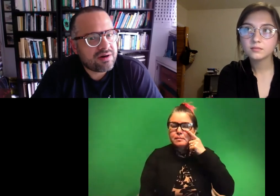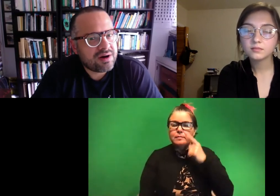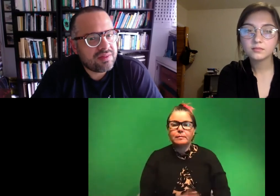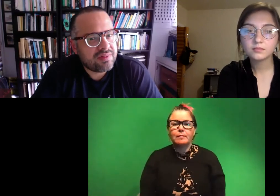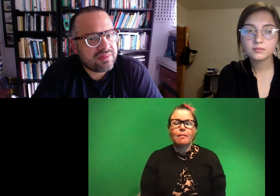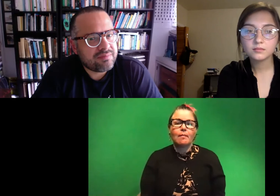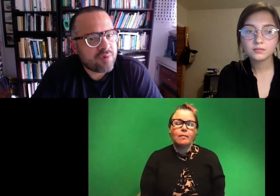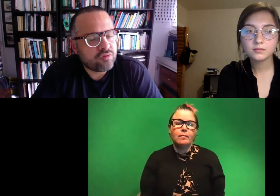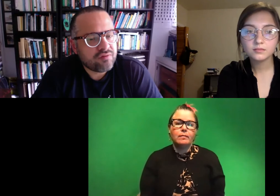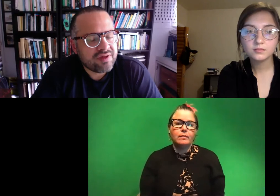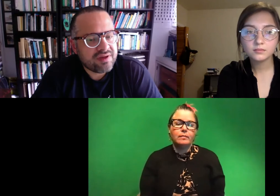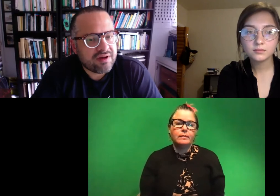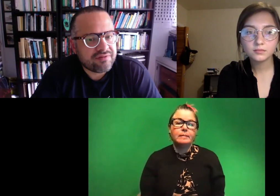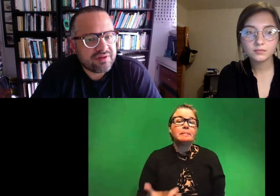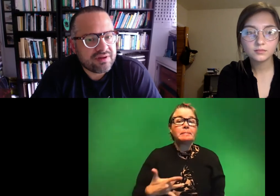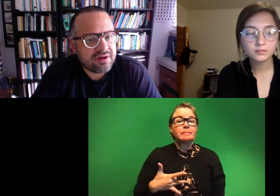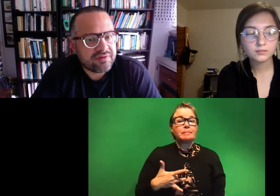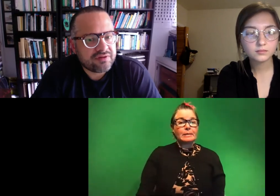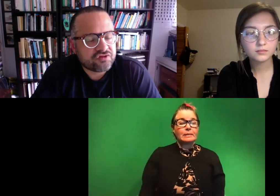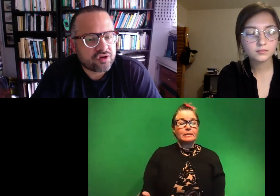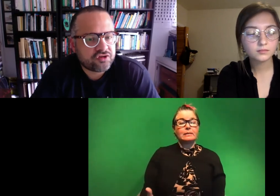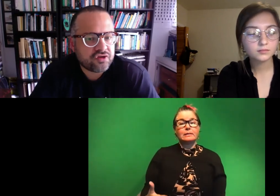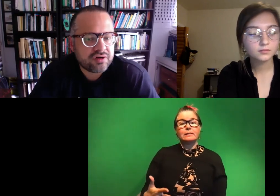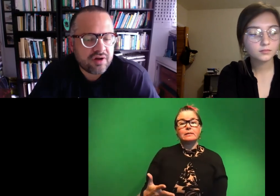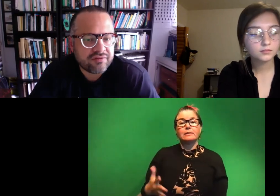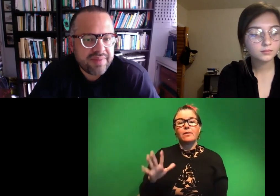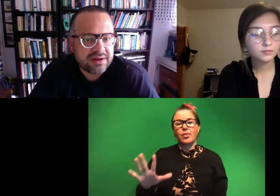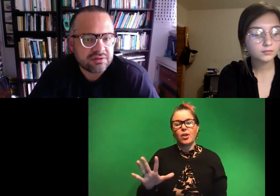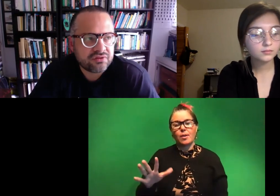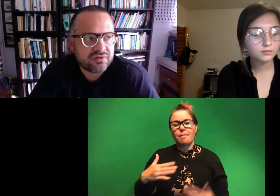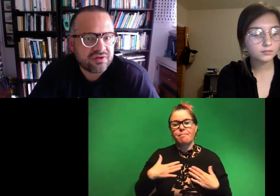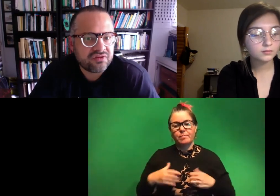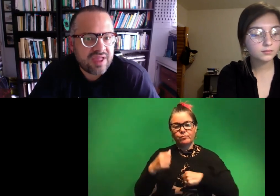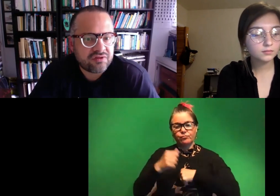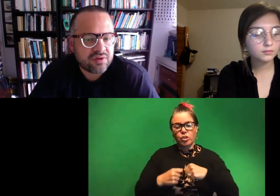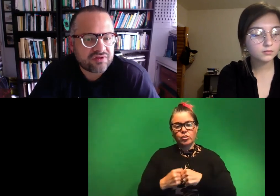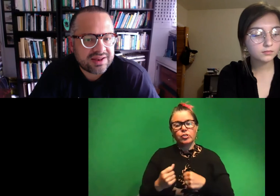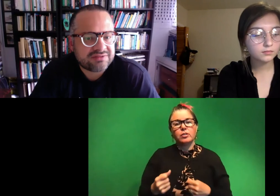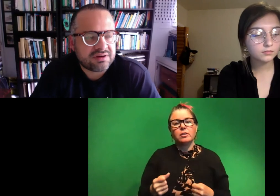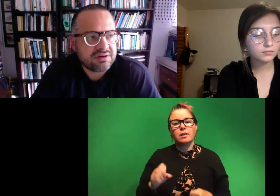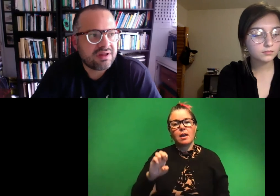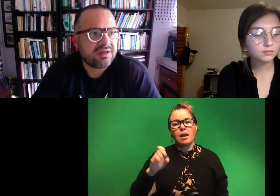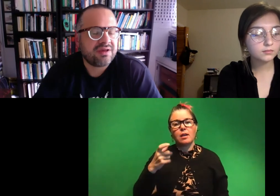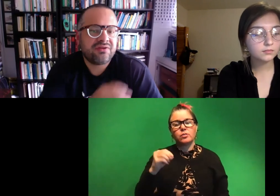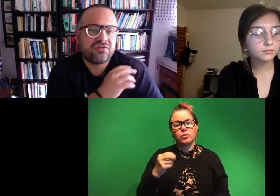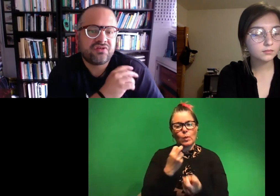There are most of the structure of the beetles, this exoskeleton,